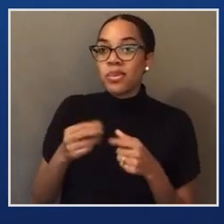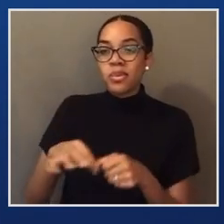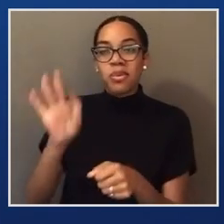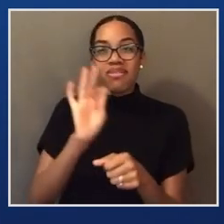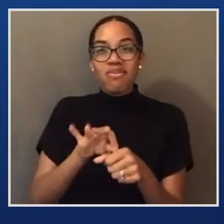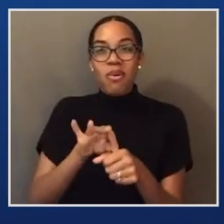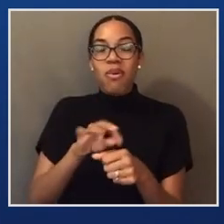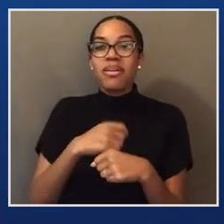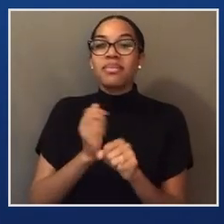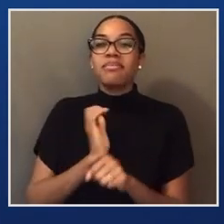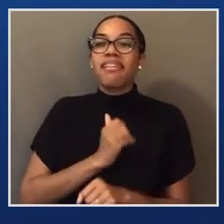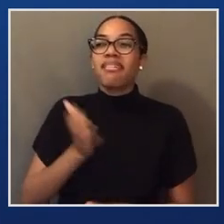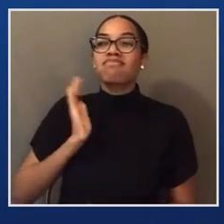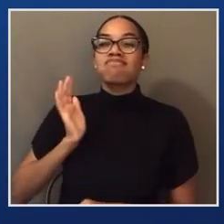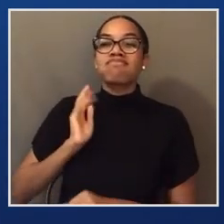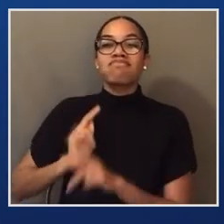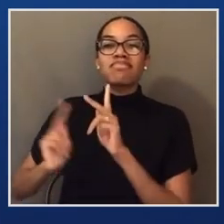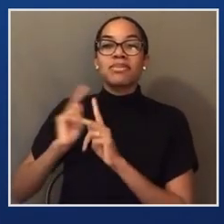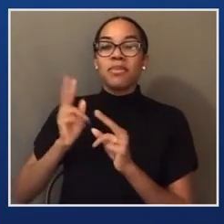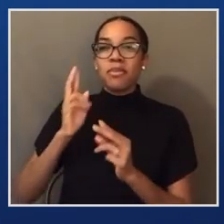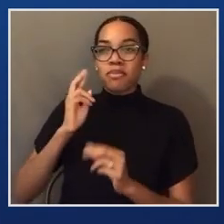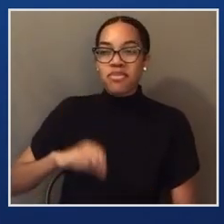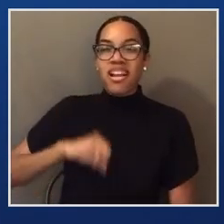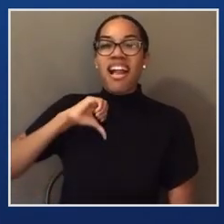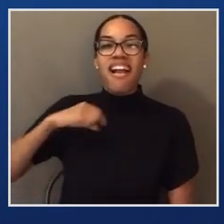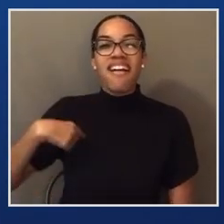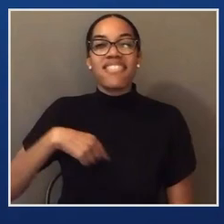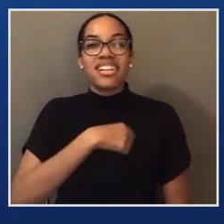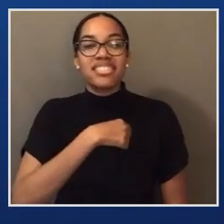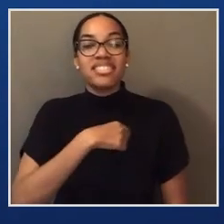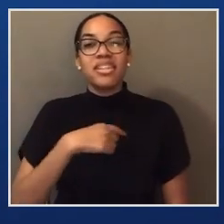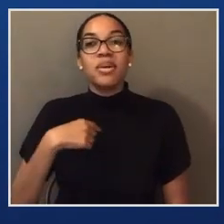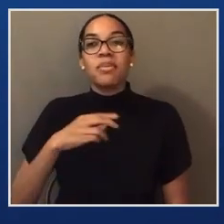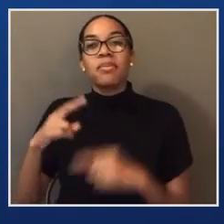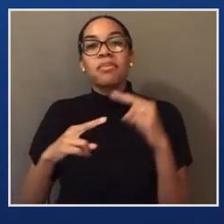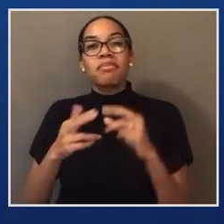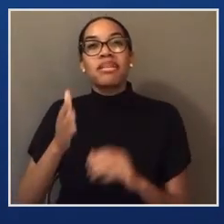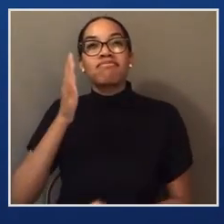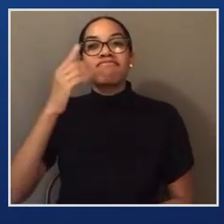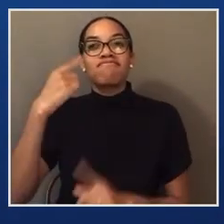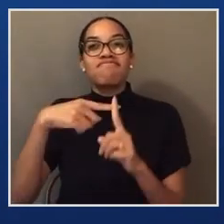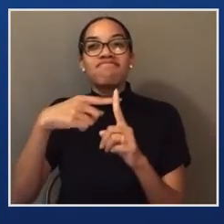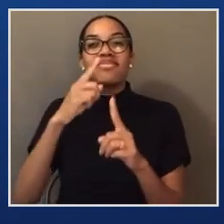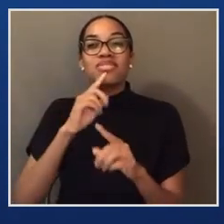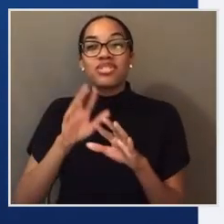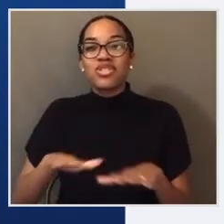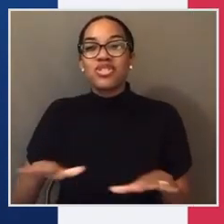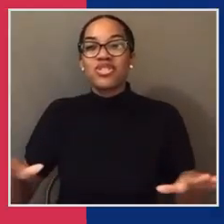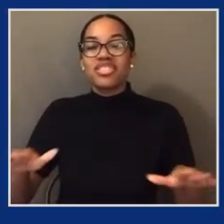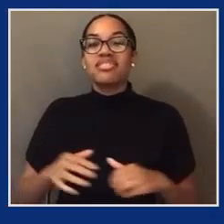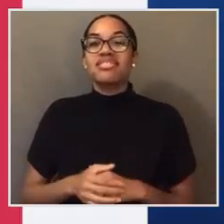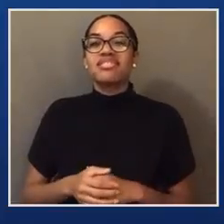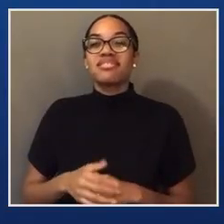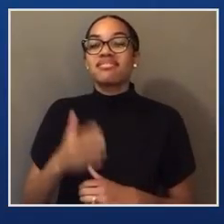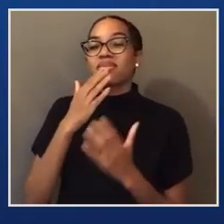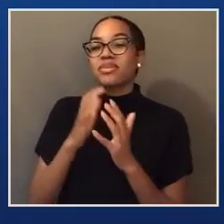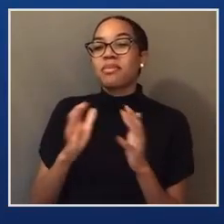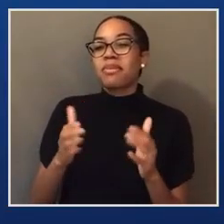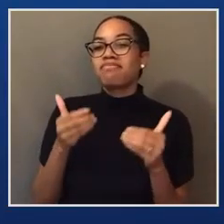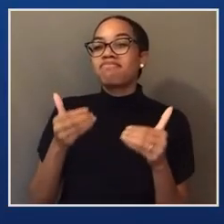ourselves, our families, our children, and our grandchildren to come. Thank you, everybody, and let's get to work.